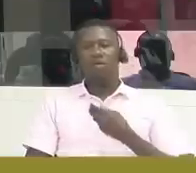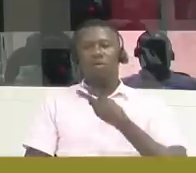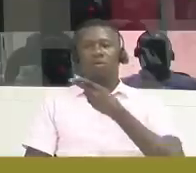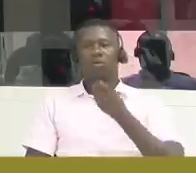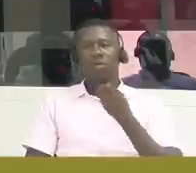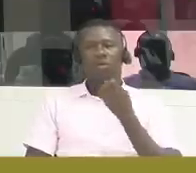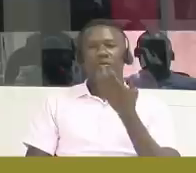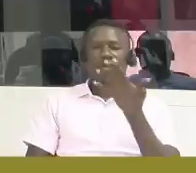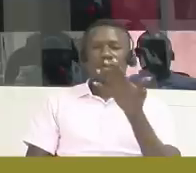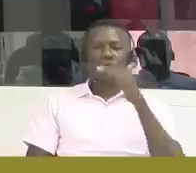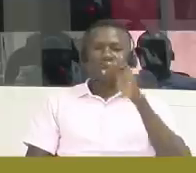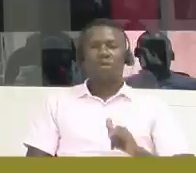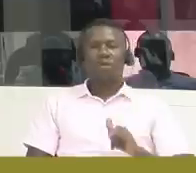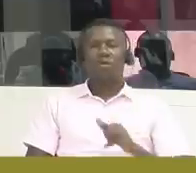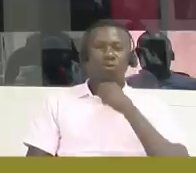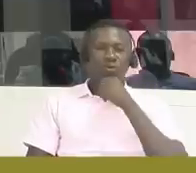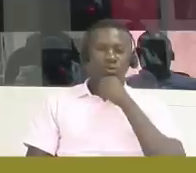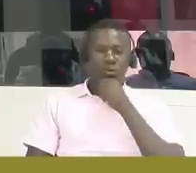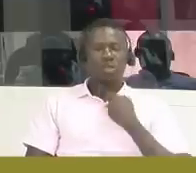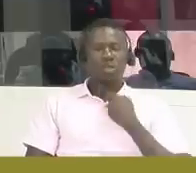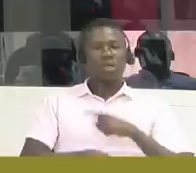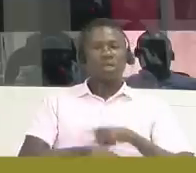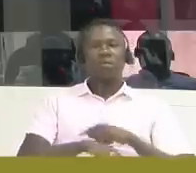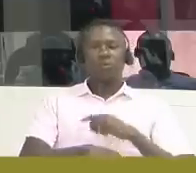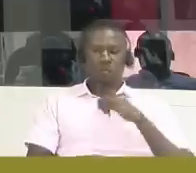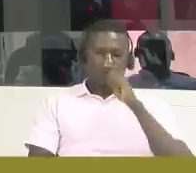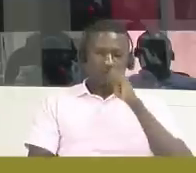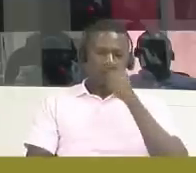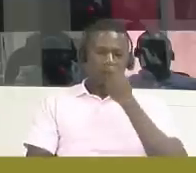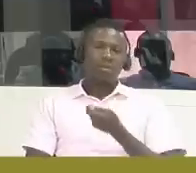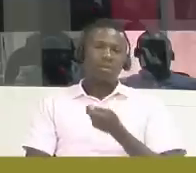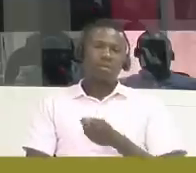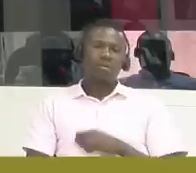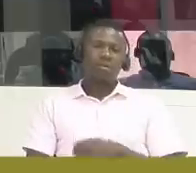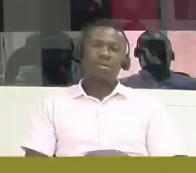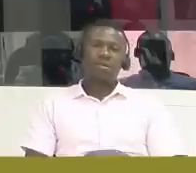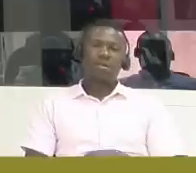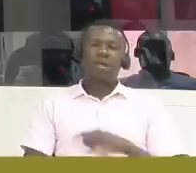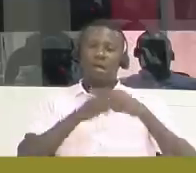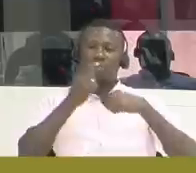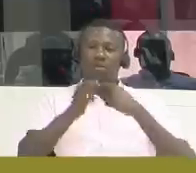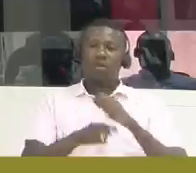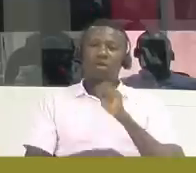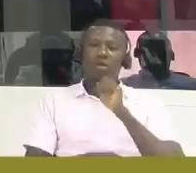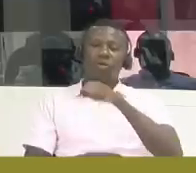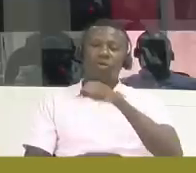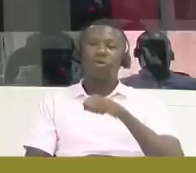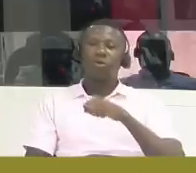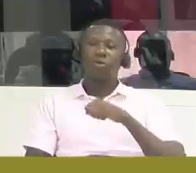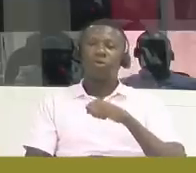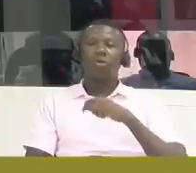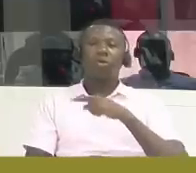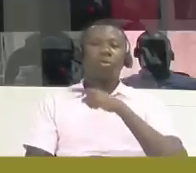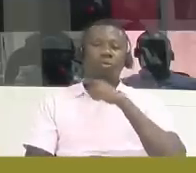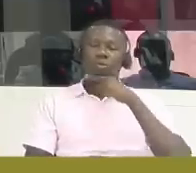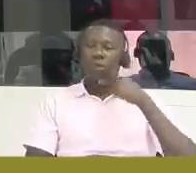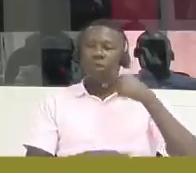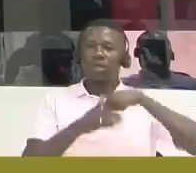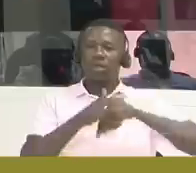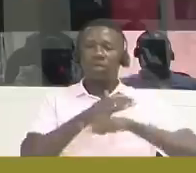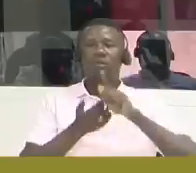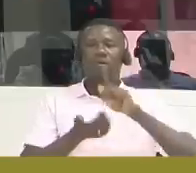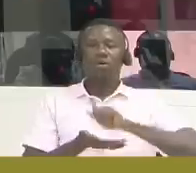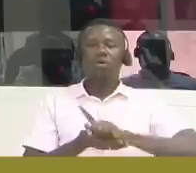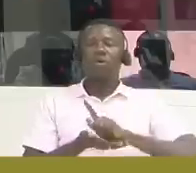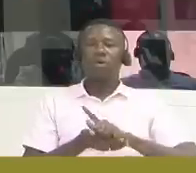After your mother-in-law went to the market for you, can you please tell us what happened? Yeah, she went to the market.